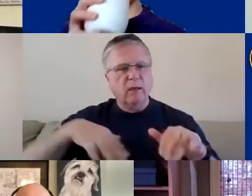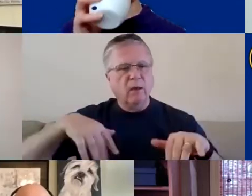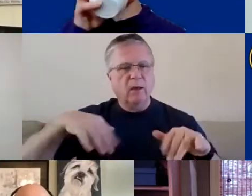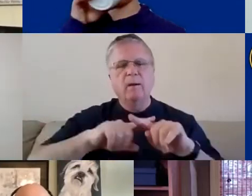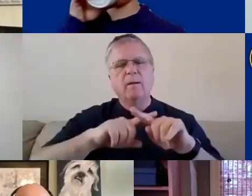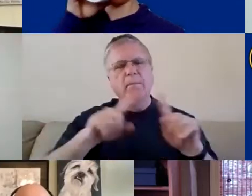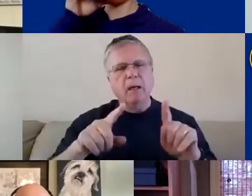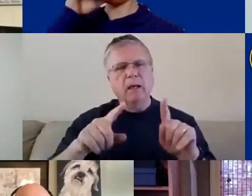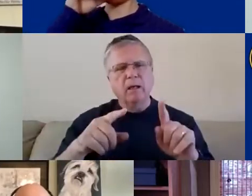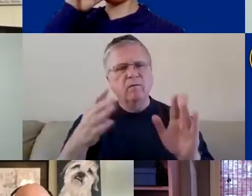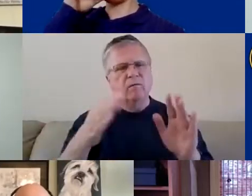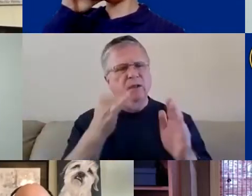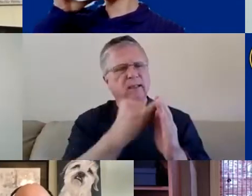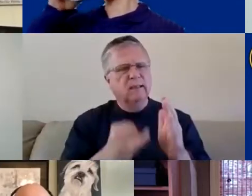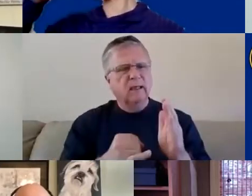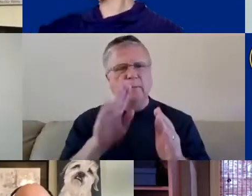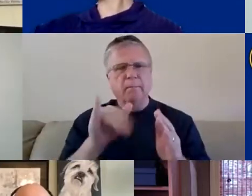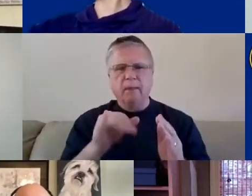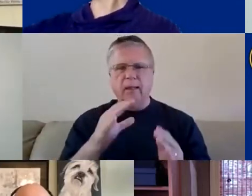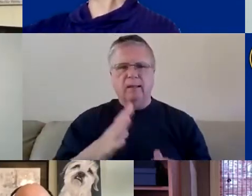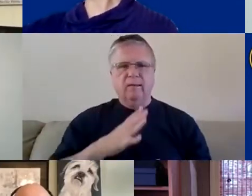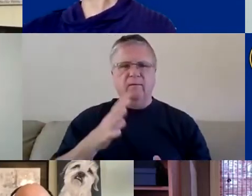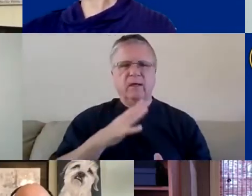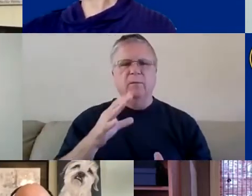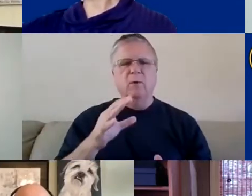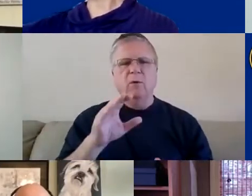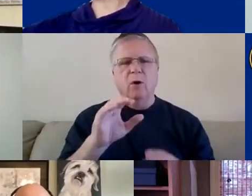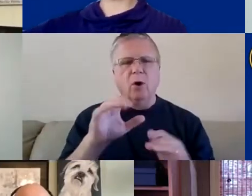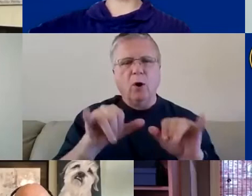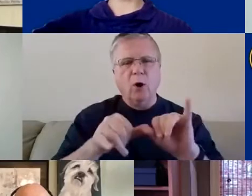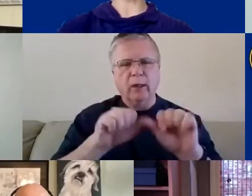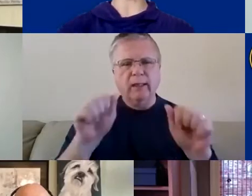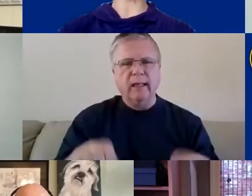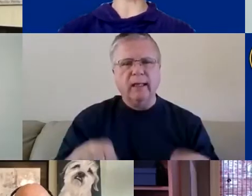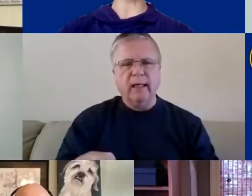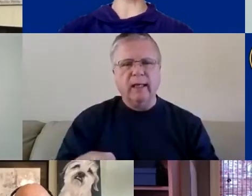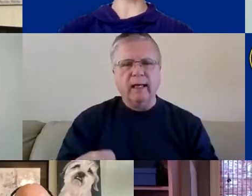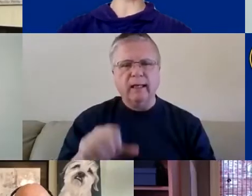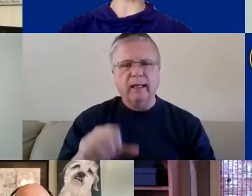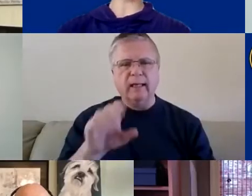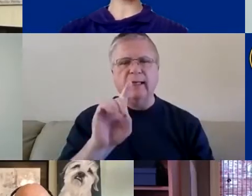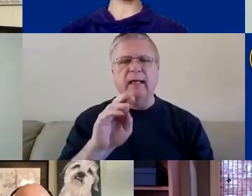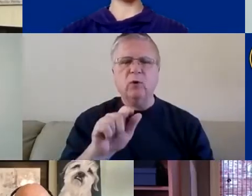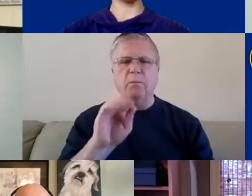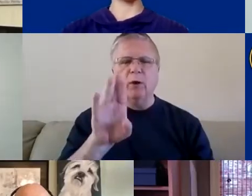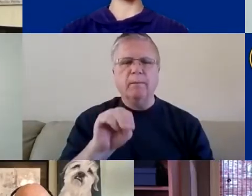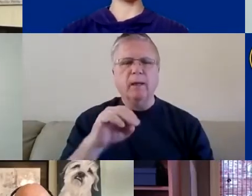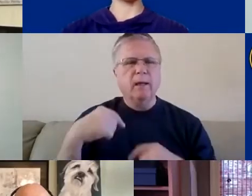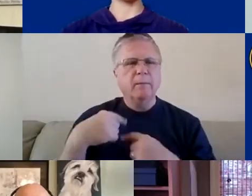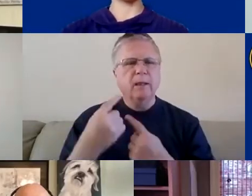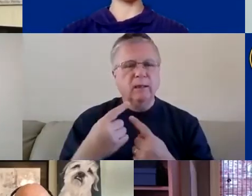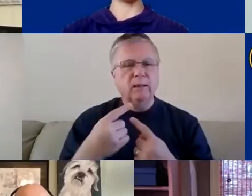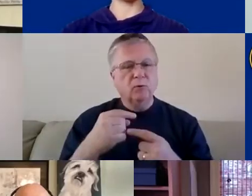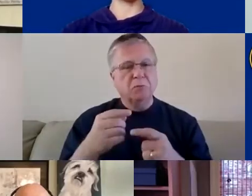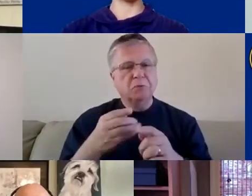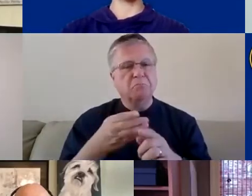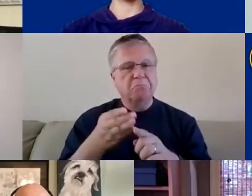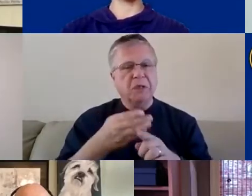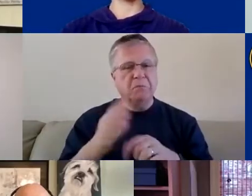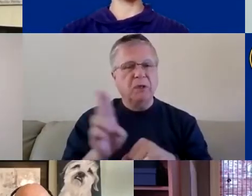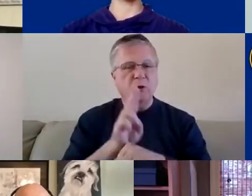designed by a noted architect, Daniel Burnham. And until recently, its primary use was, as I said, as an office